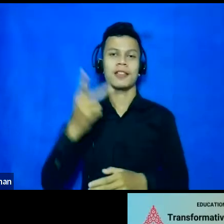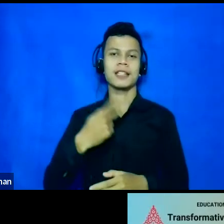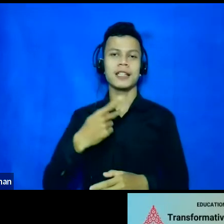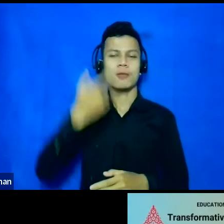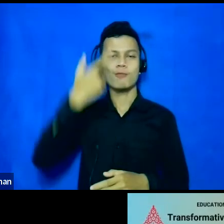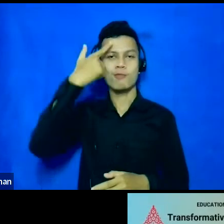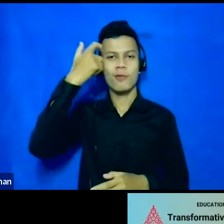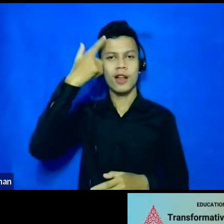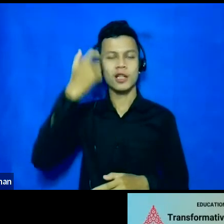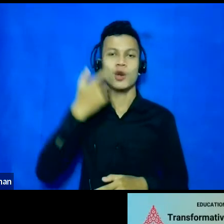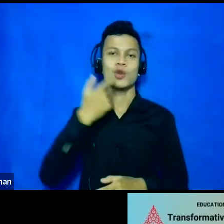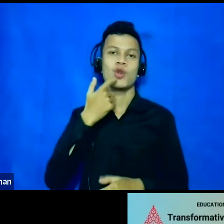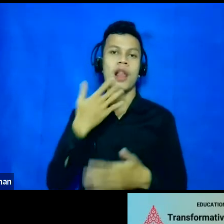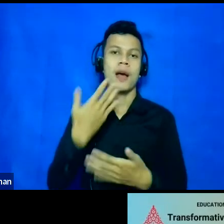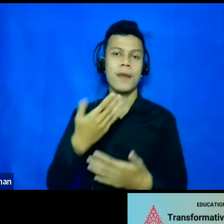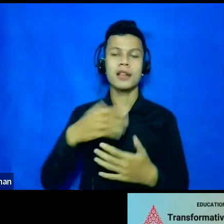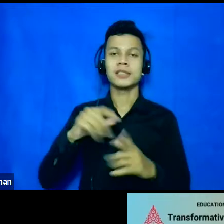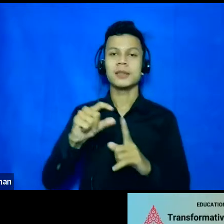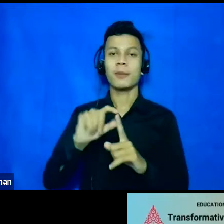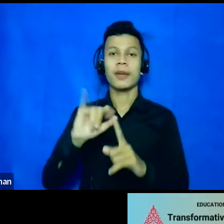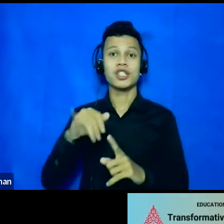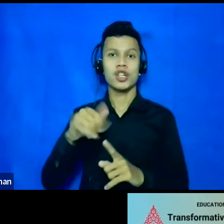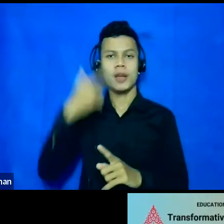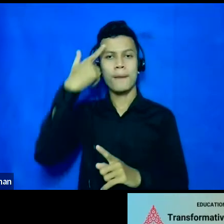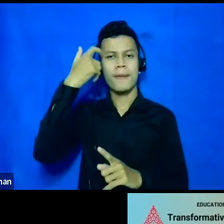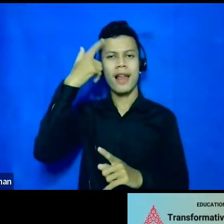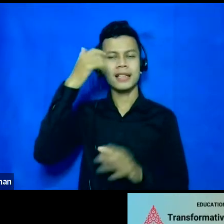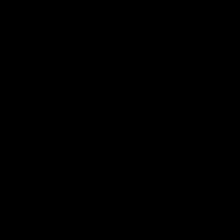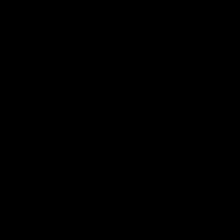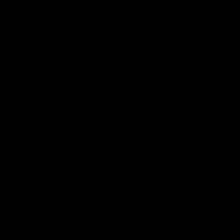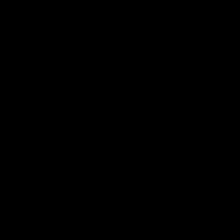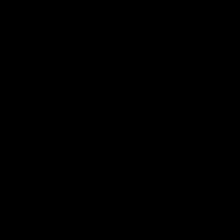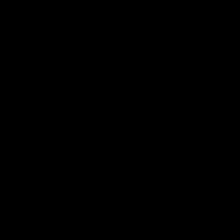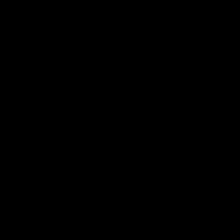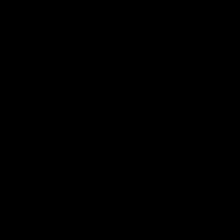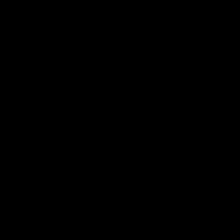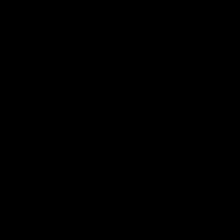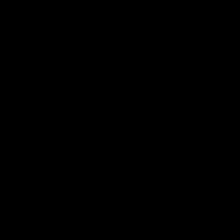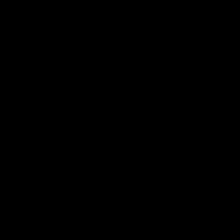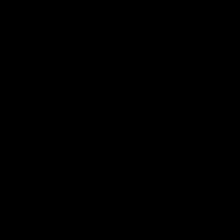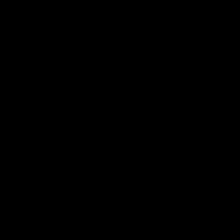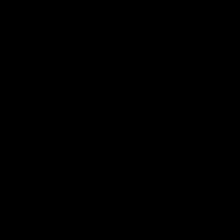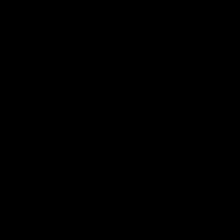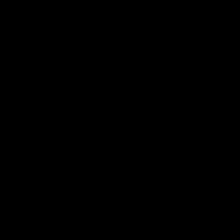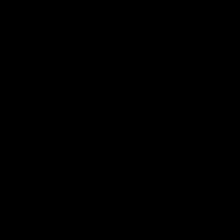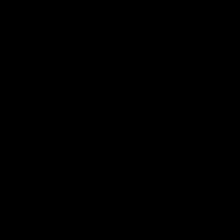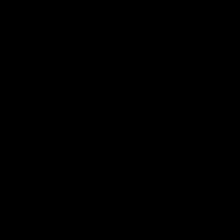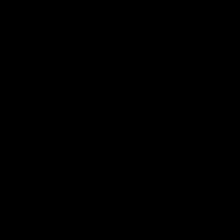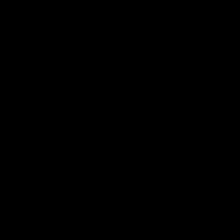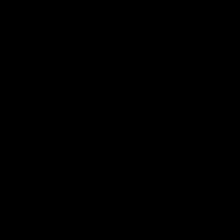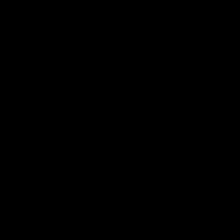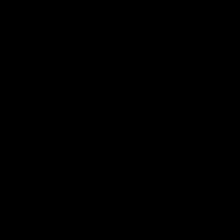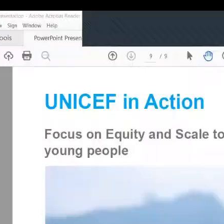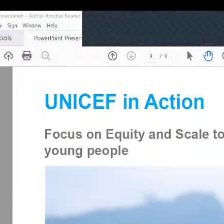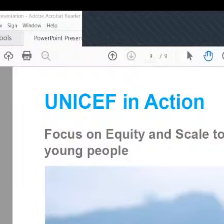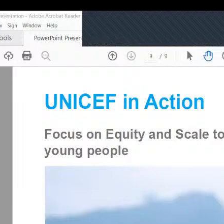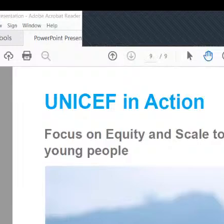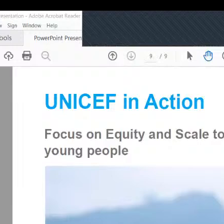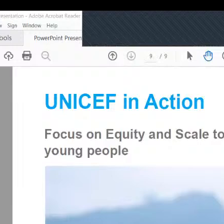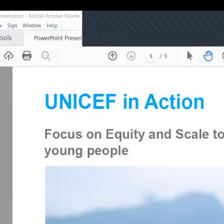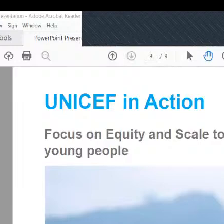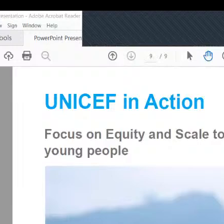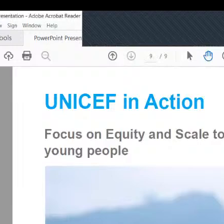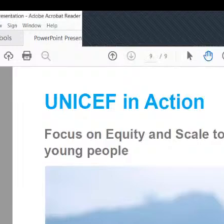and the Pacific. Rachel, the floor is yours. Great, thank you so much. And thank you for